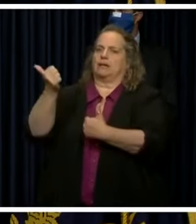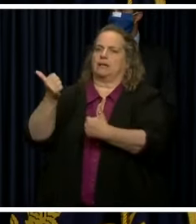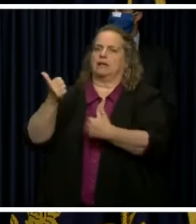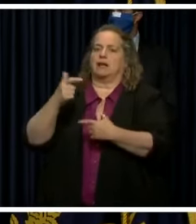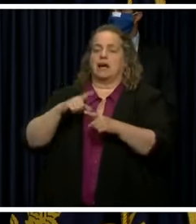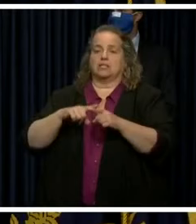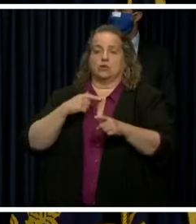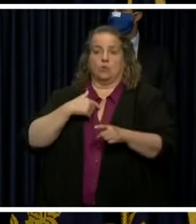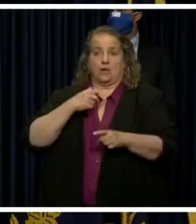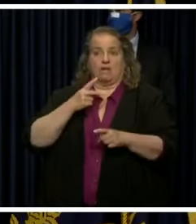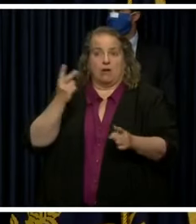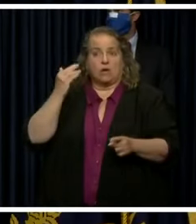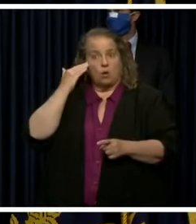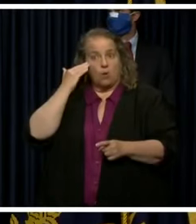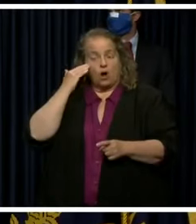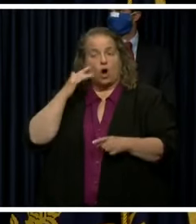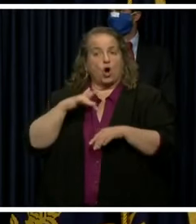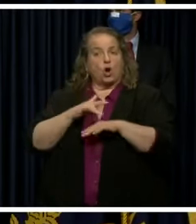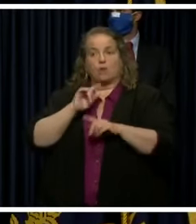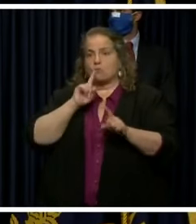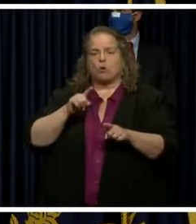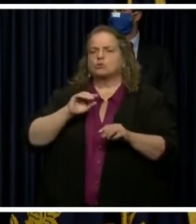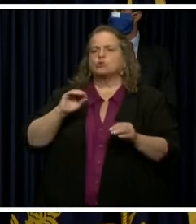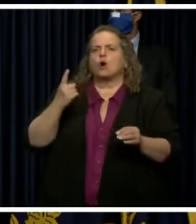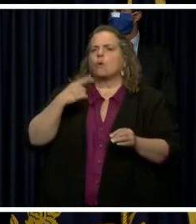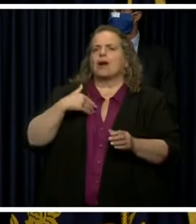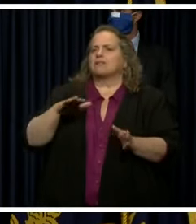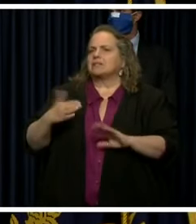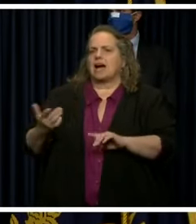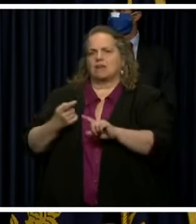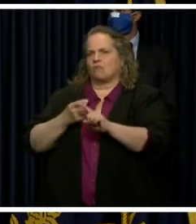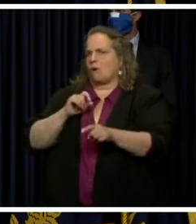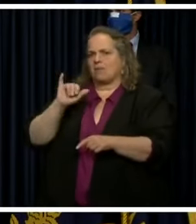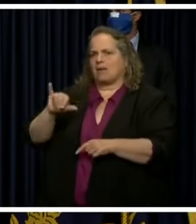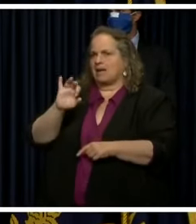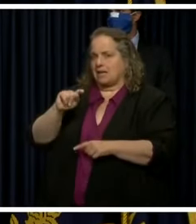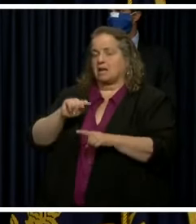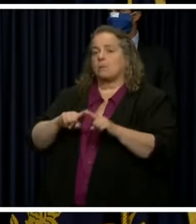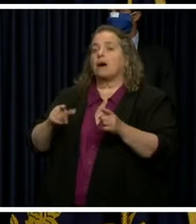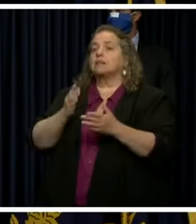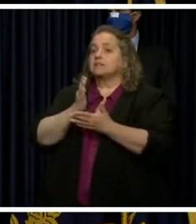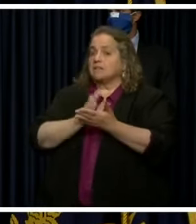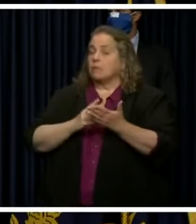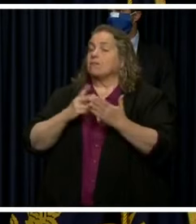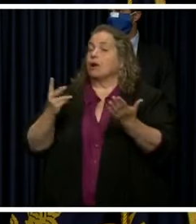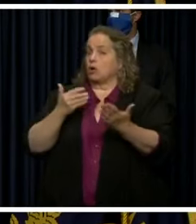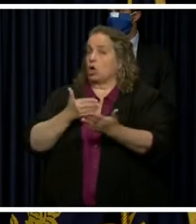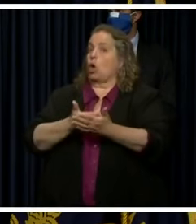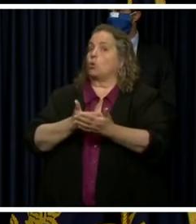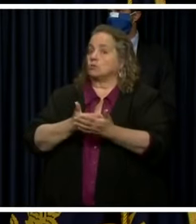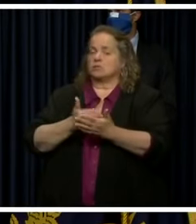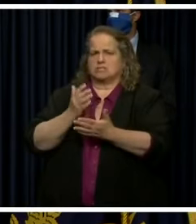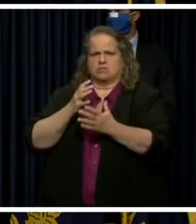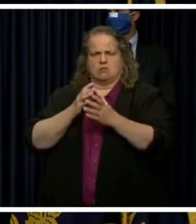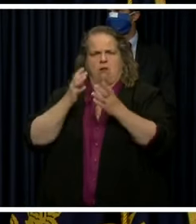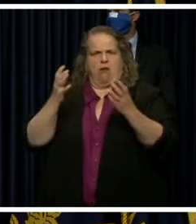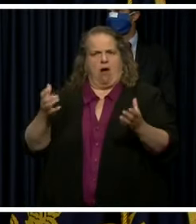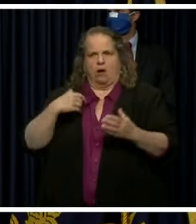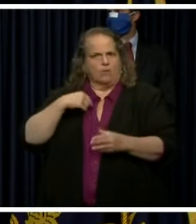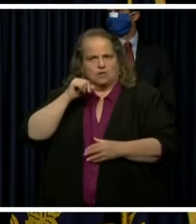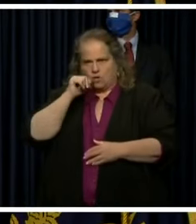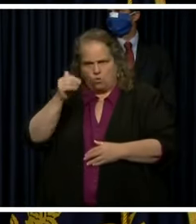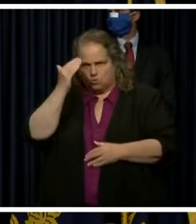early reports are there have not been deaths from it yet, but some have clearly come very close. There's a lot we don't know about this disease.